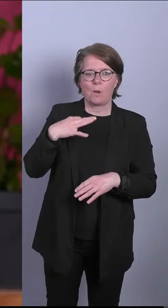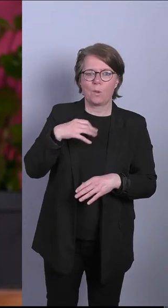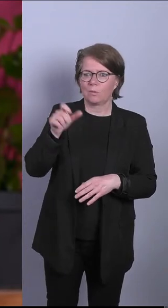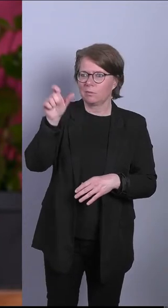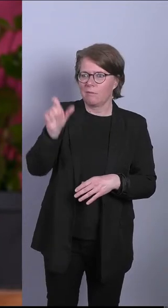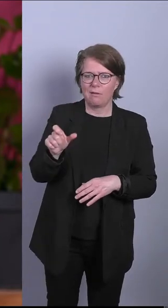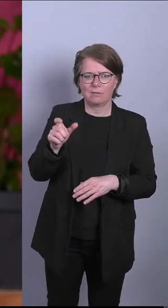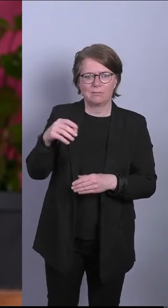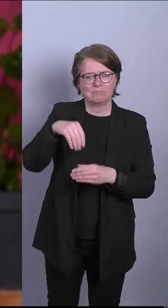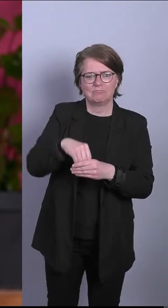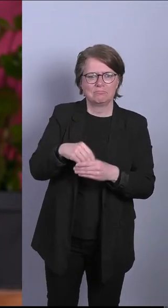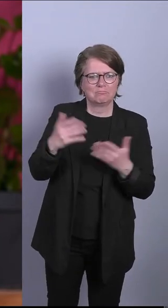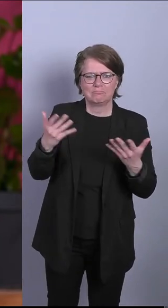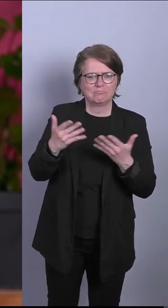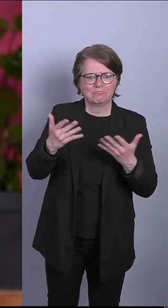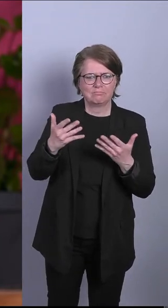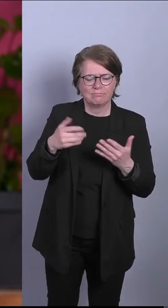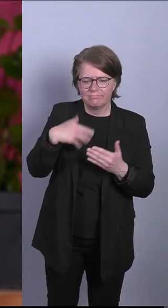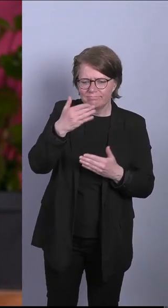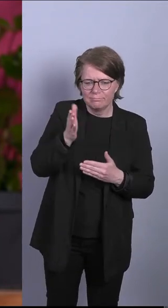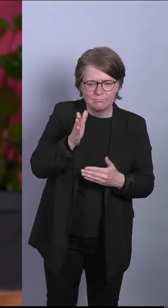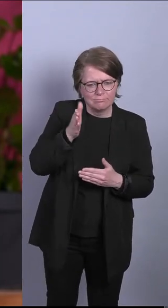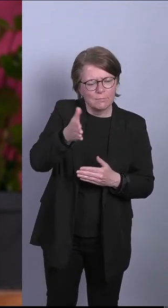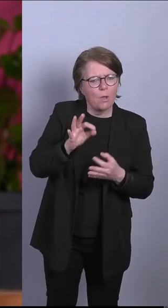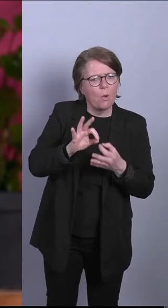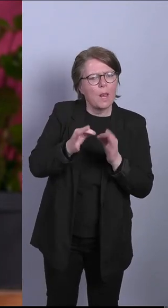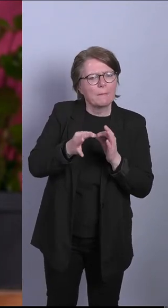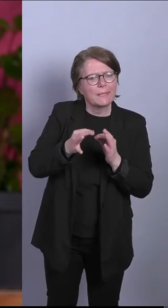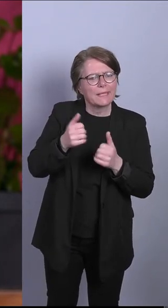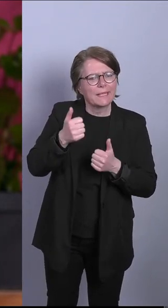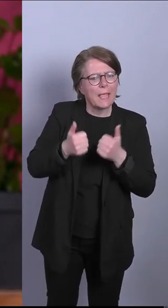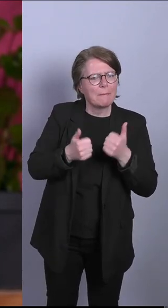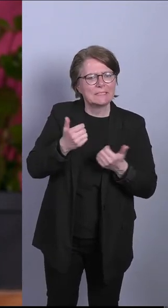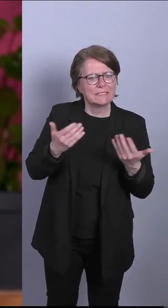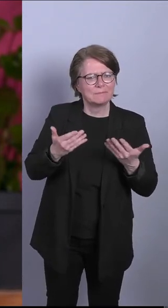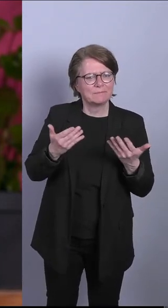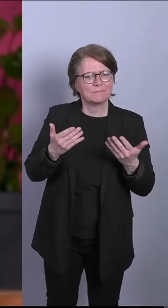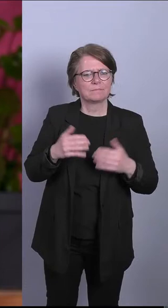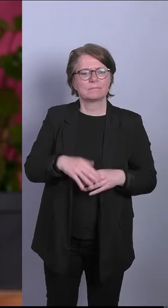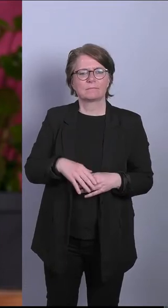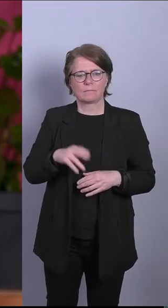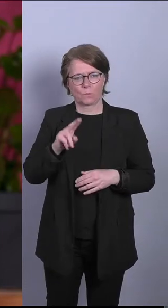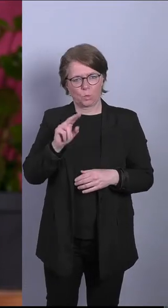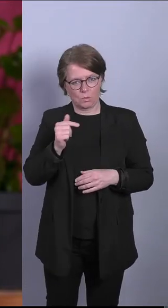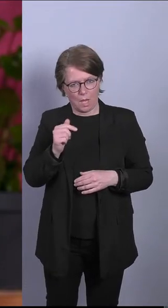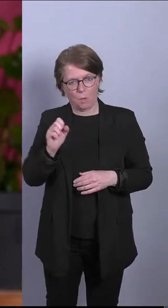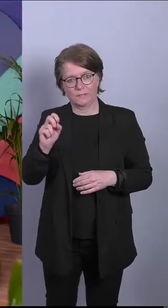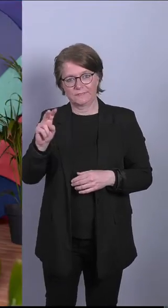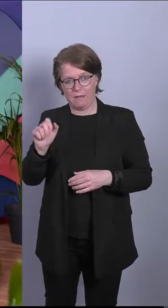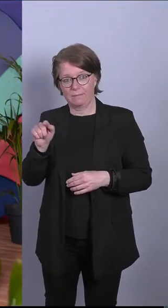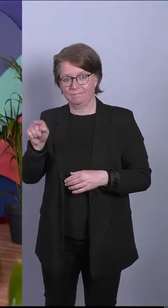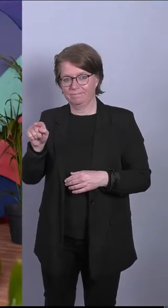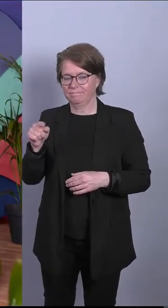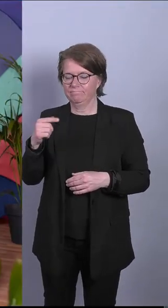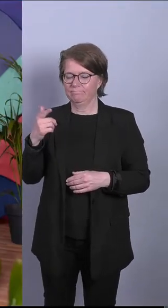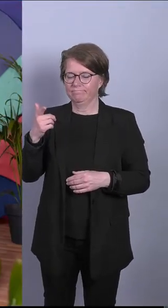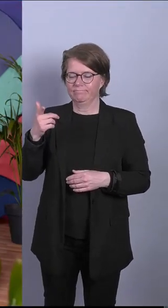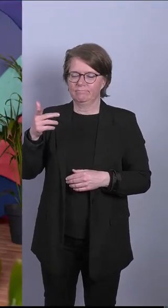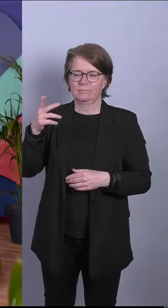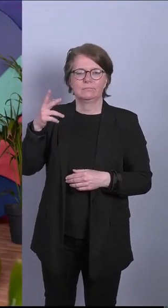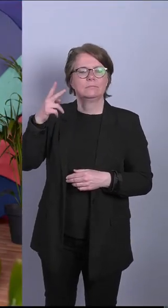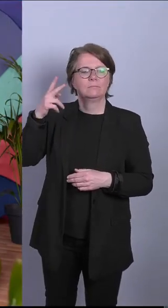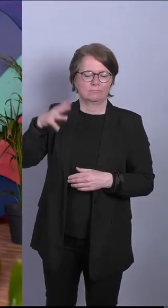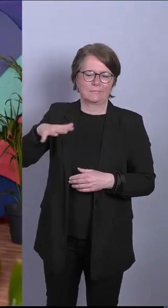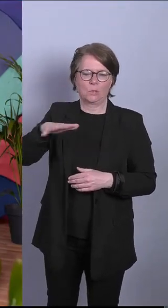a volunteer in a Special Olympics event. So welcome, Kurt and Isabel, volunteers at the